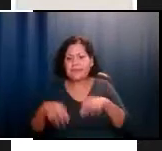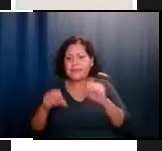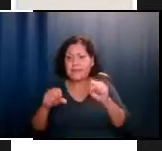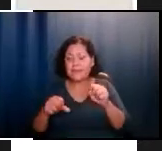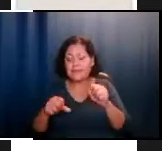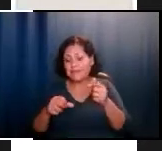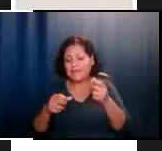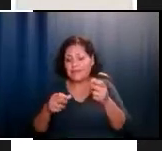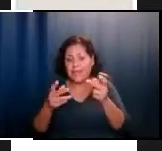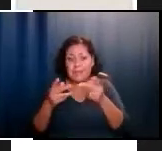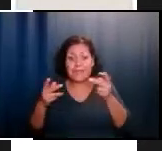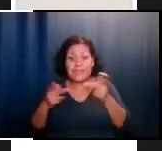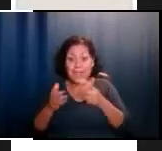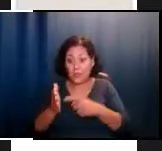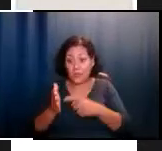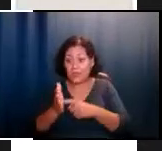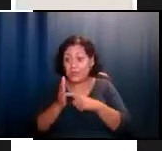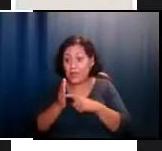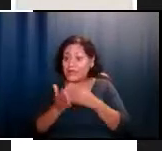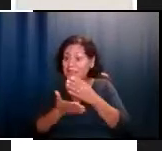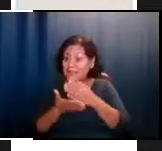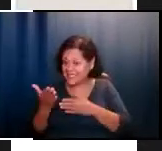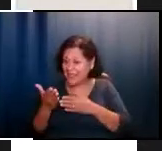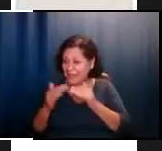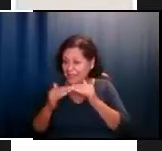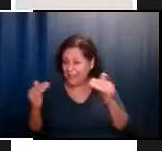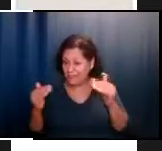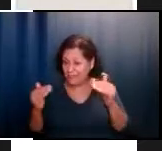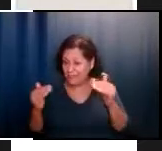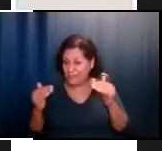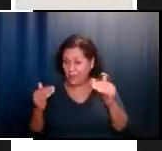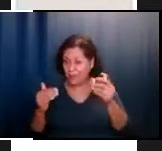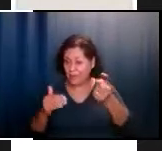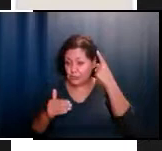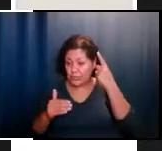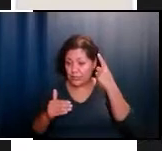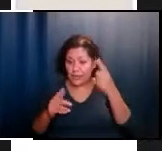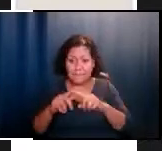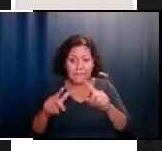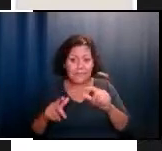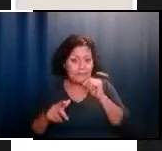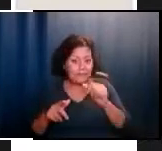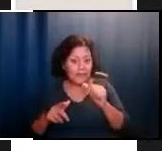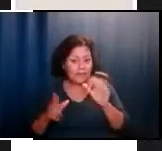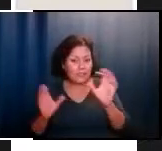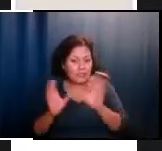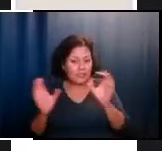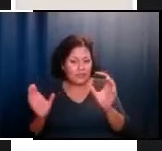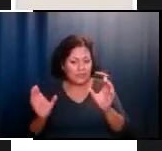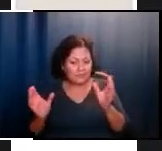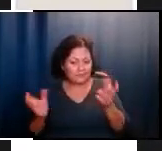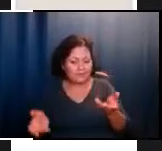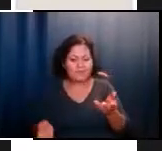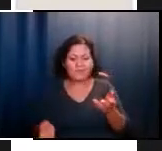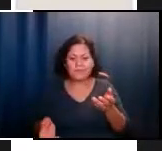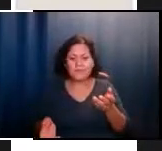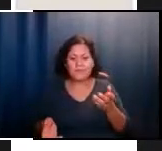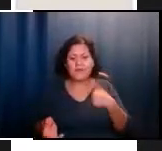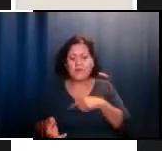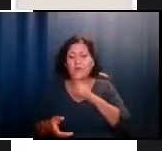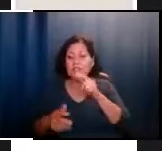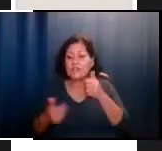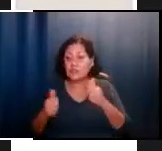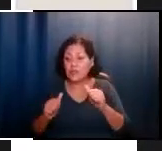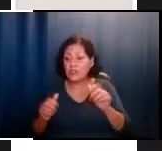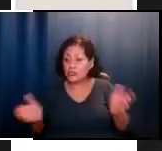positions that require some level of understanding, but not a certification. So we really try to encourage